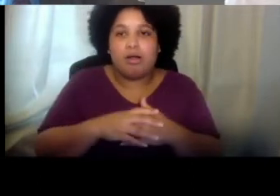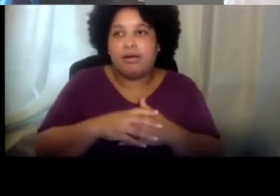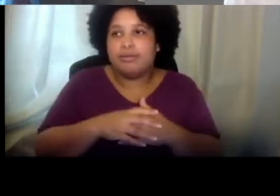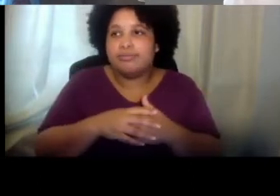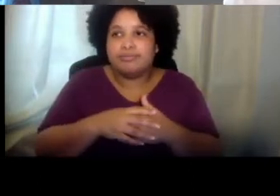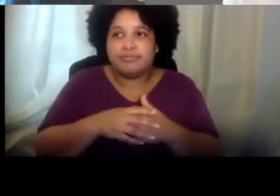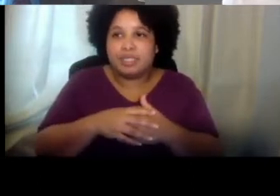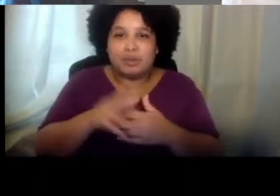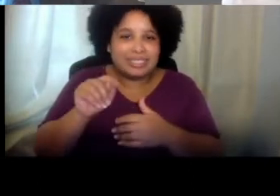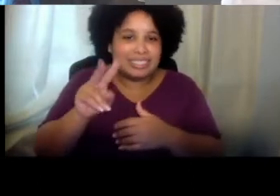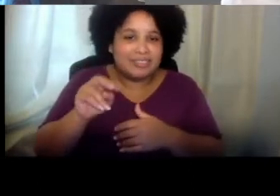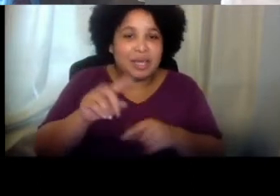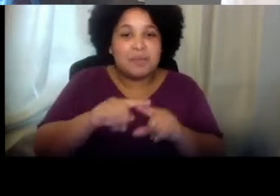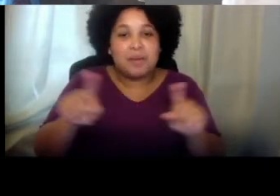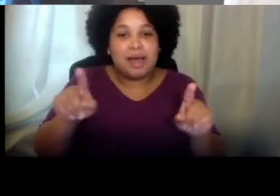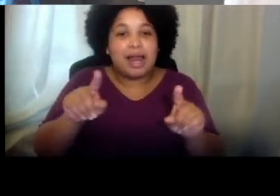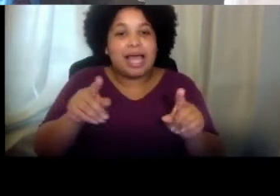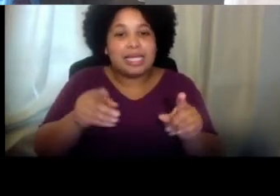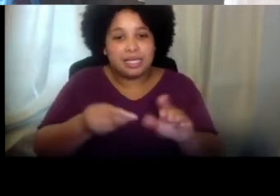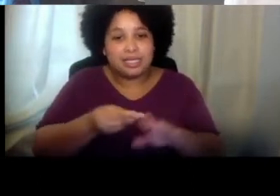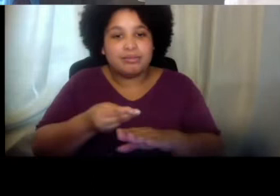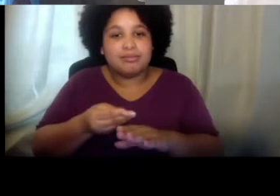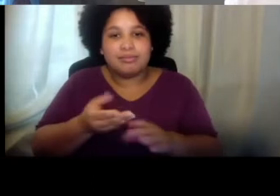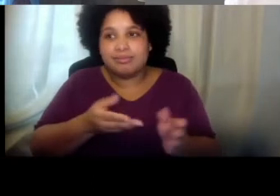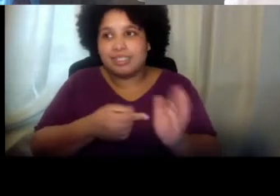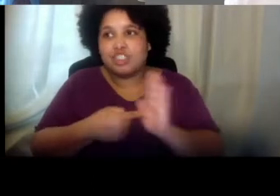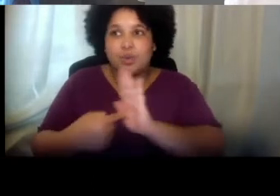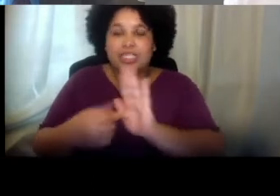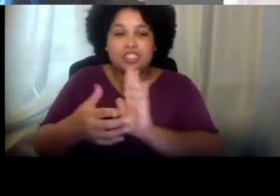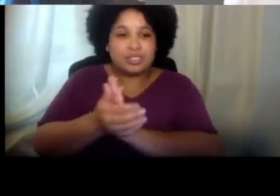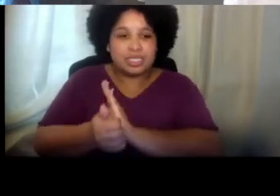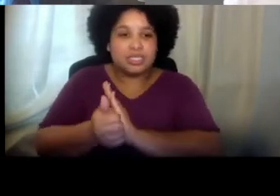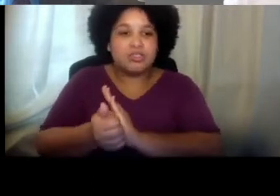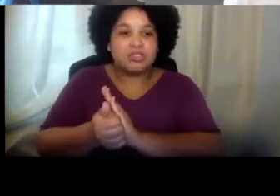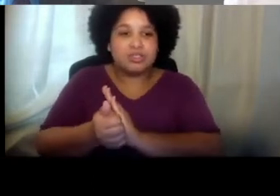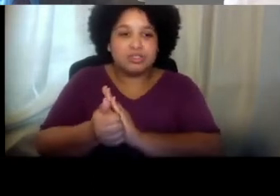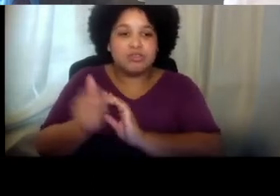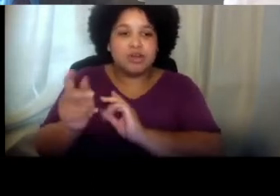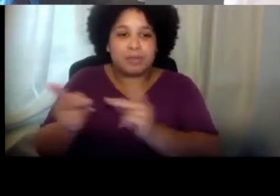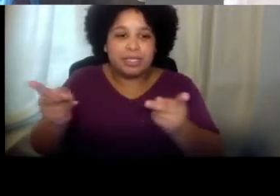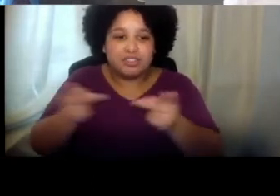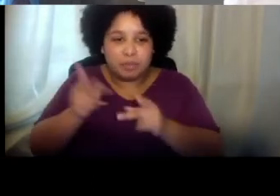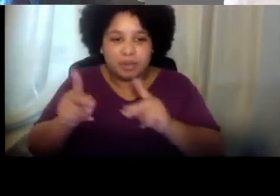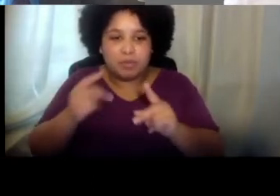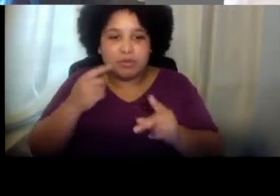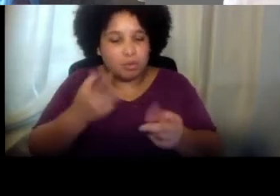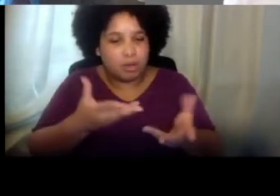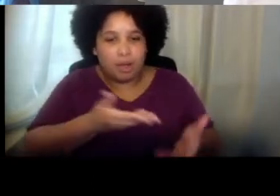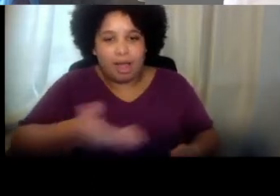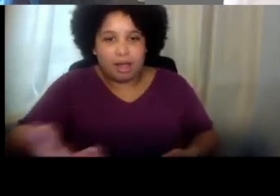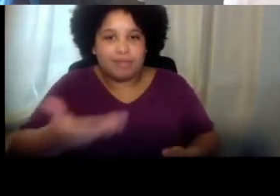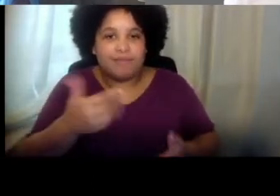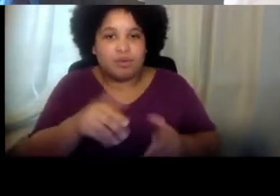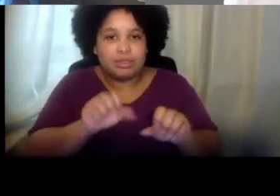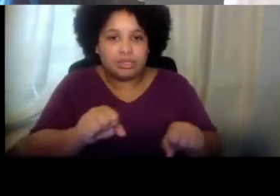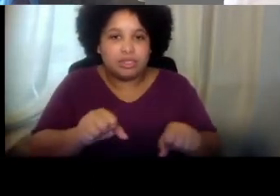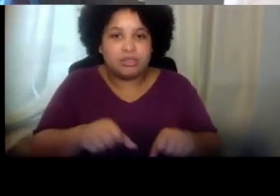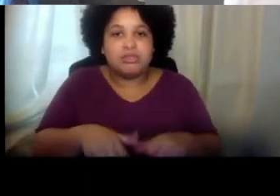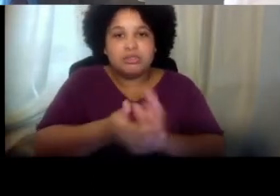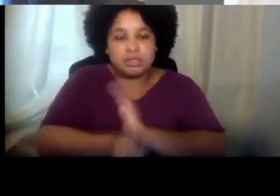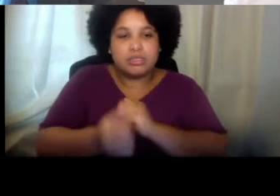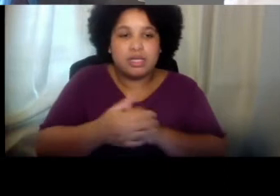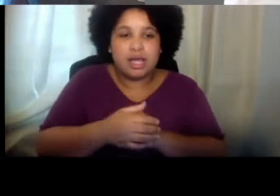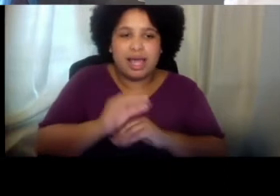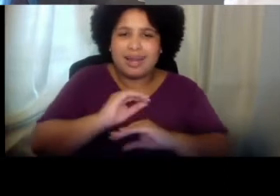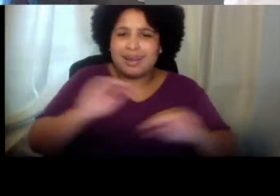hire qualified people with disabilities and showcase their skills. And we do that. We do that for our people. And none of our people are embarrassed